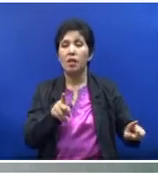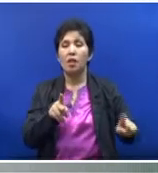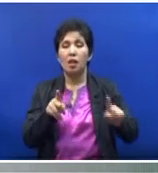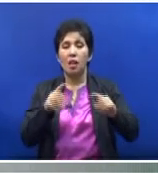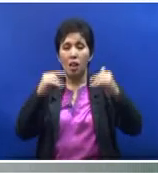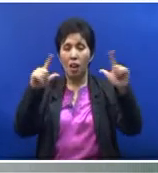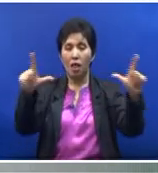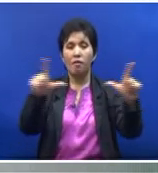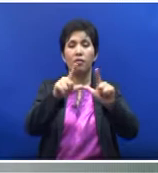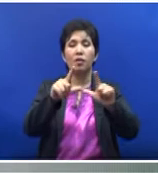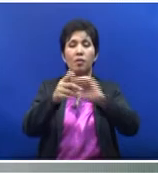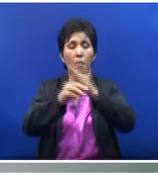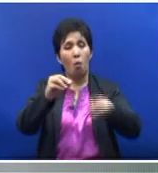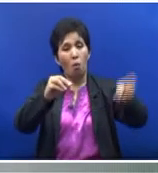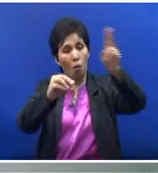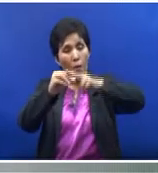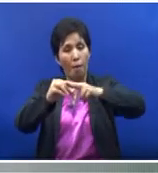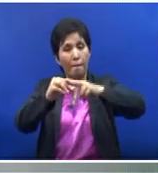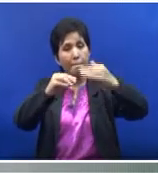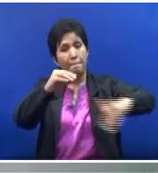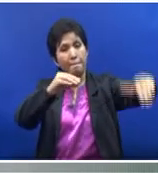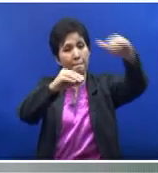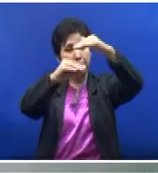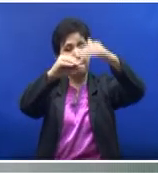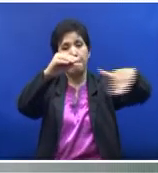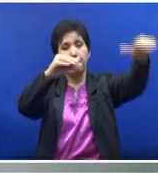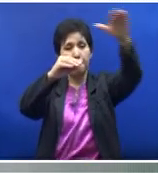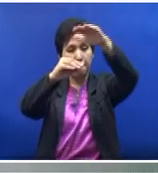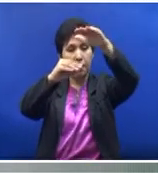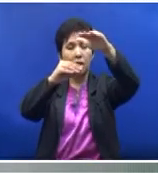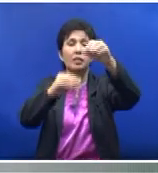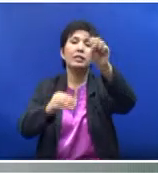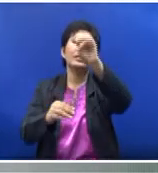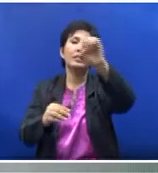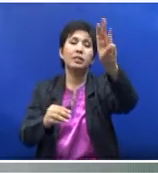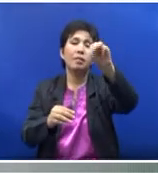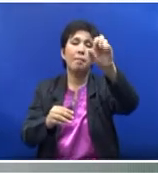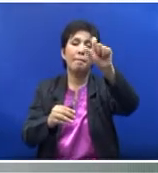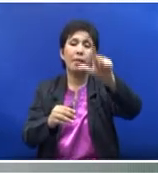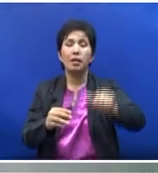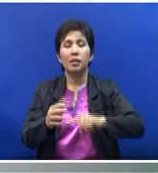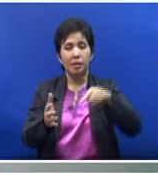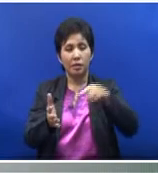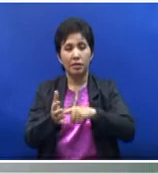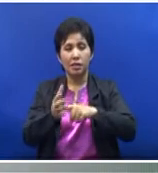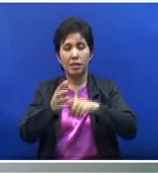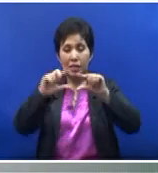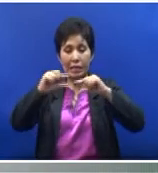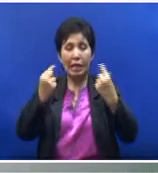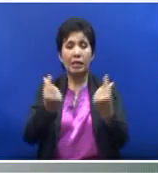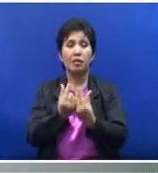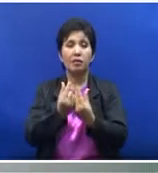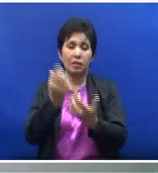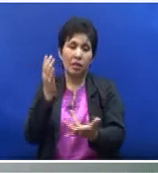then more advanced become the barbarisms, and after that become civilized. Okay, it is to categorize the level